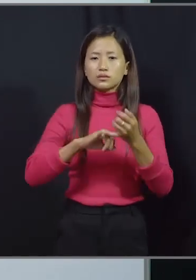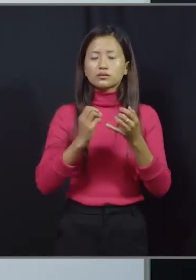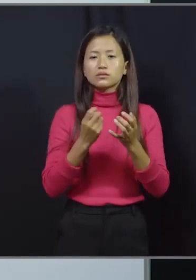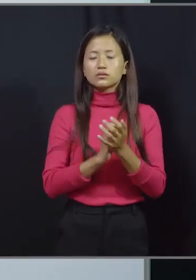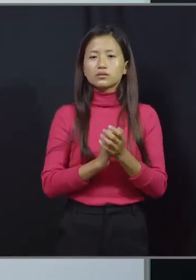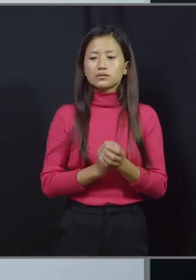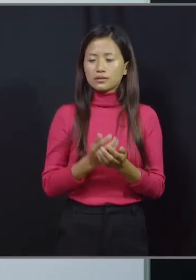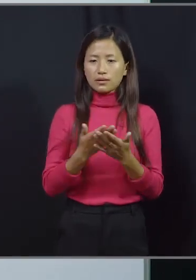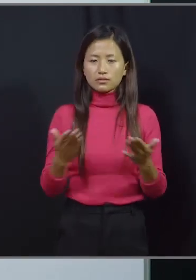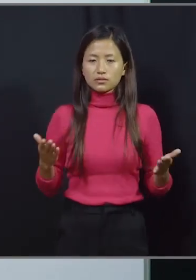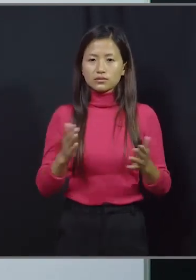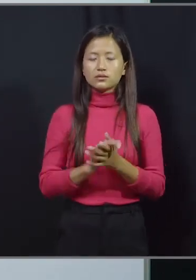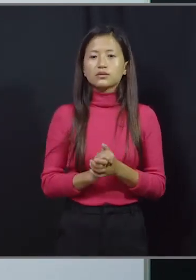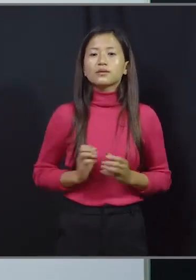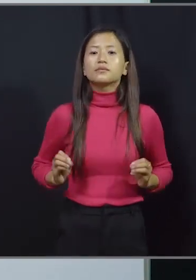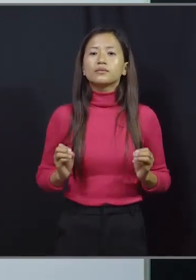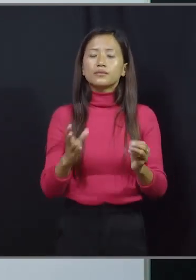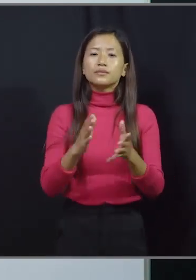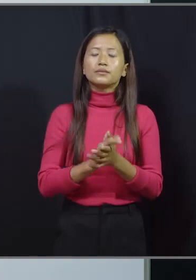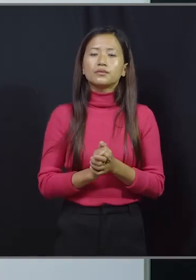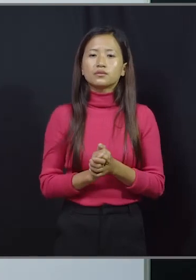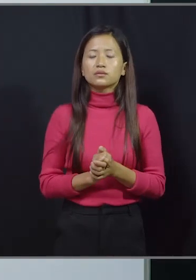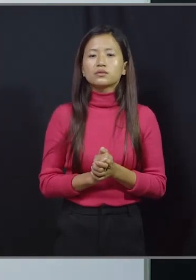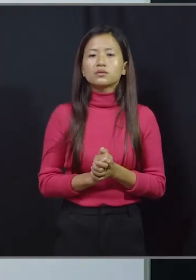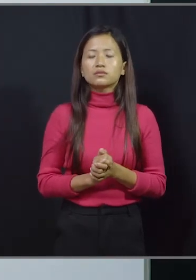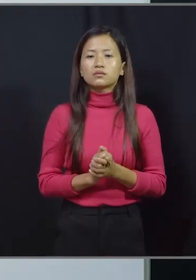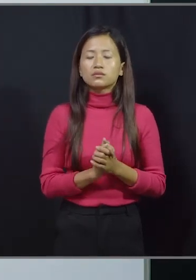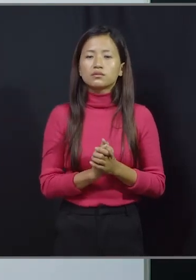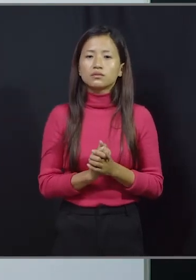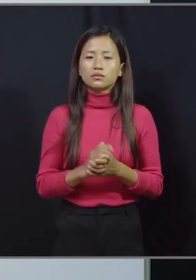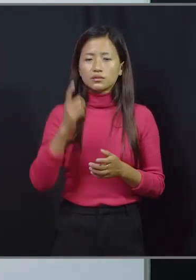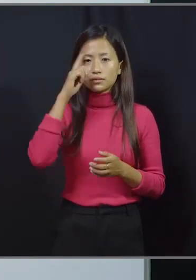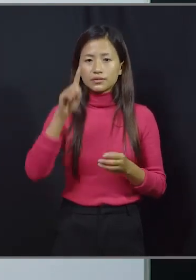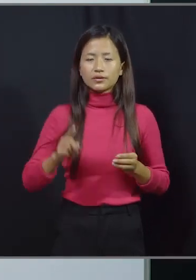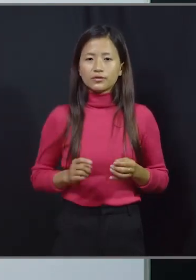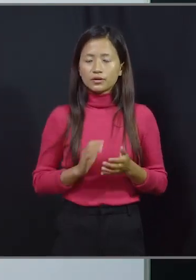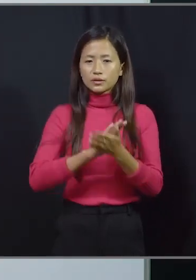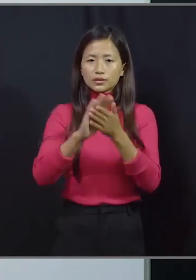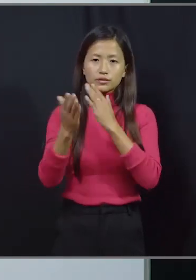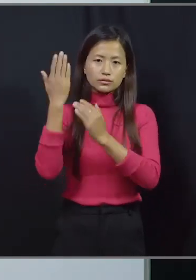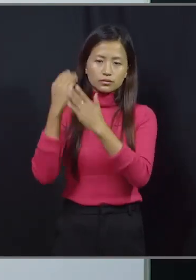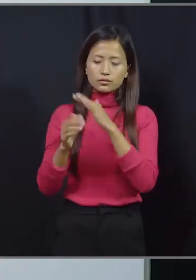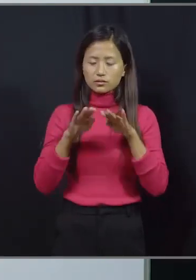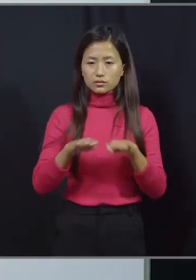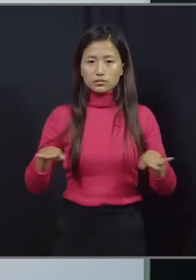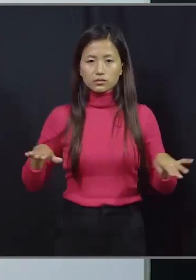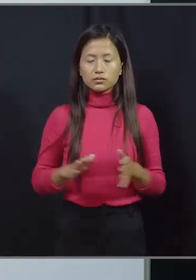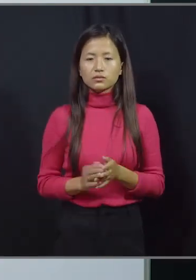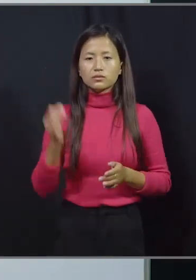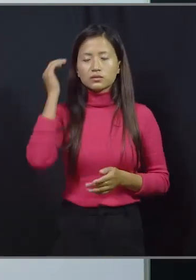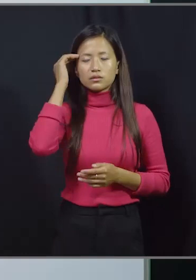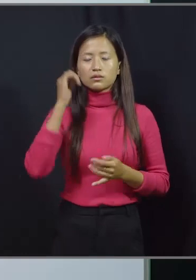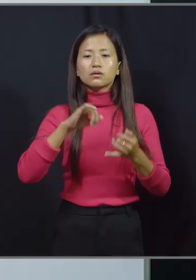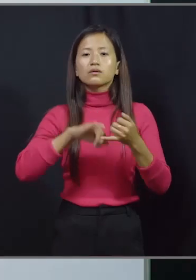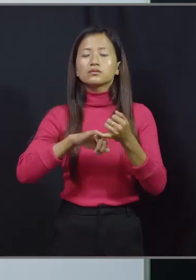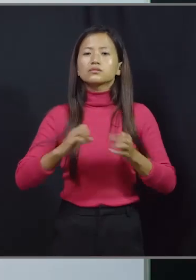revolt of 1857? When we say sources, for a history student, it is very important to know the